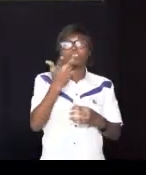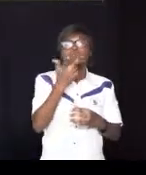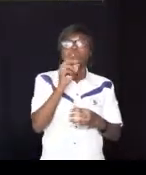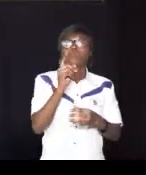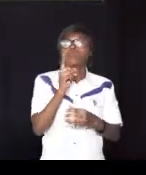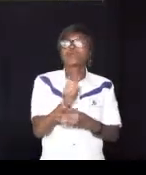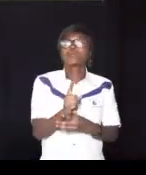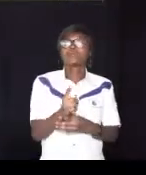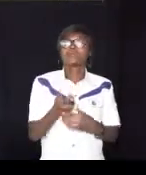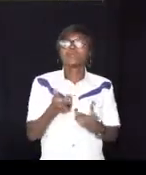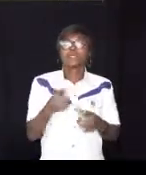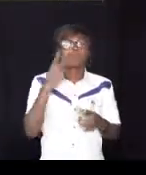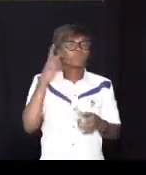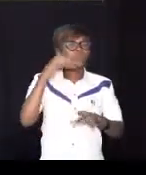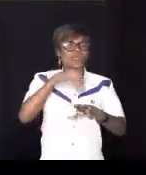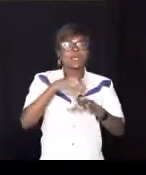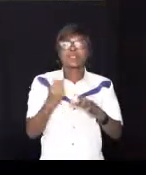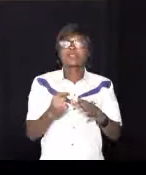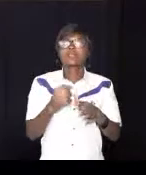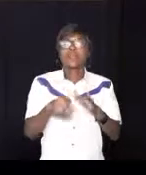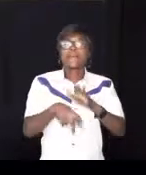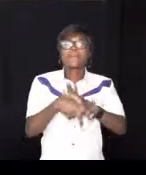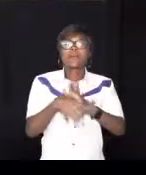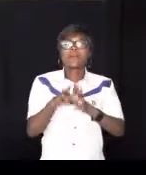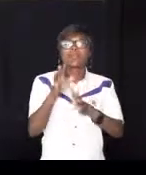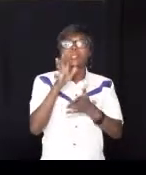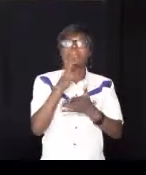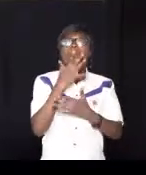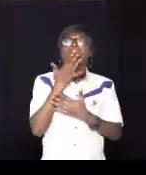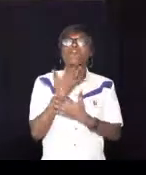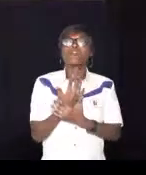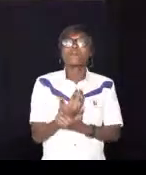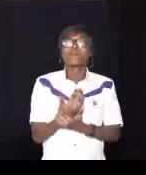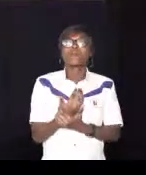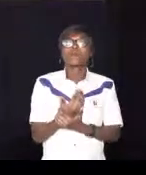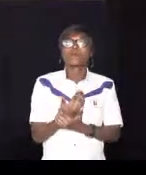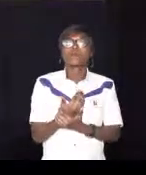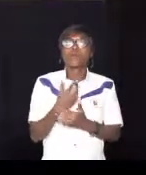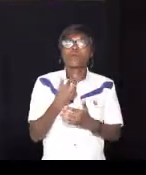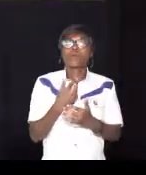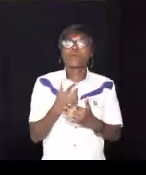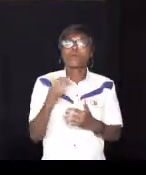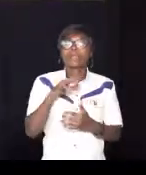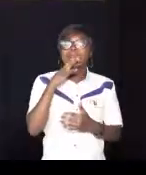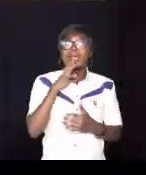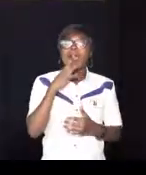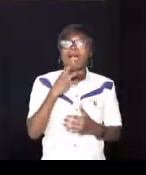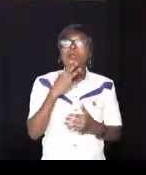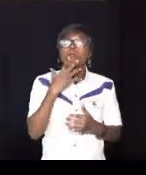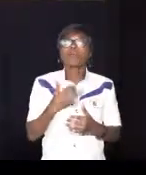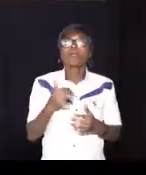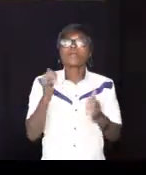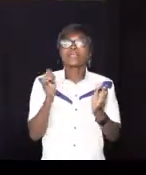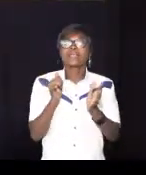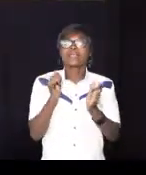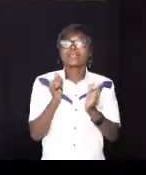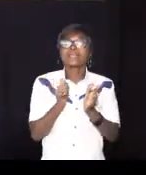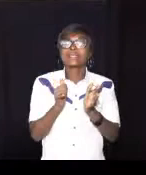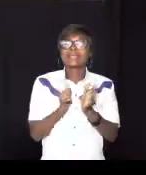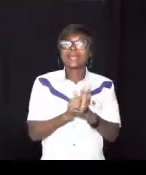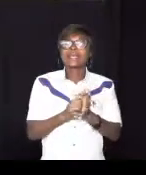shall look at that in today's lesson. Let's look at primary colors. What are the colors that What are primary colors? They are colors